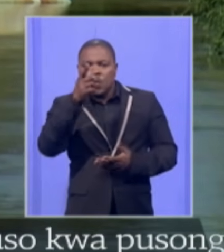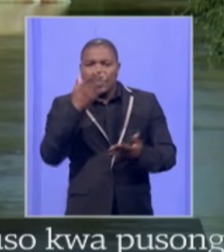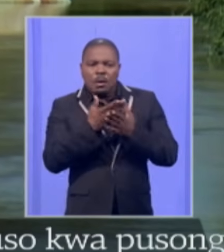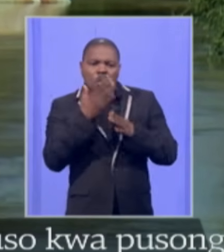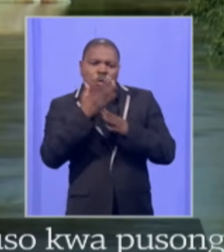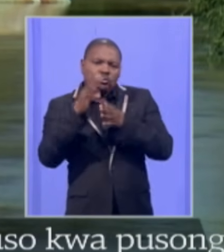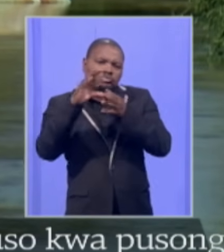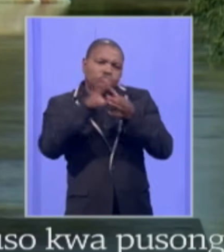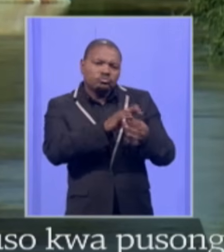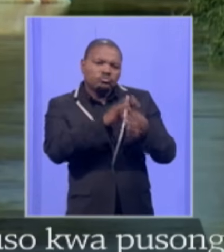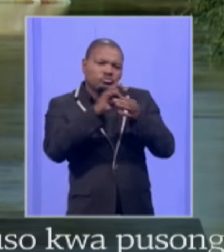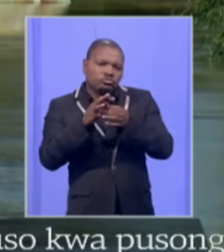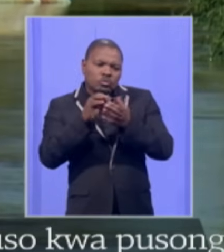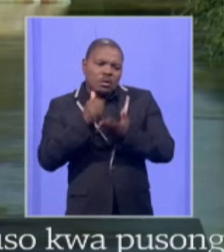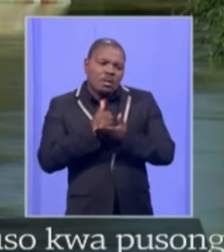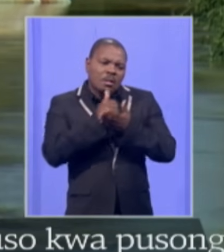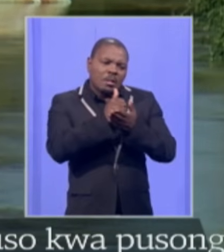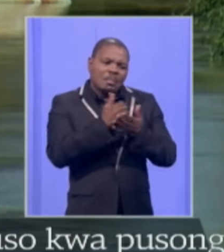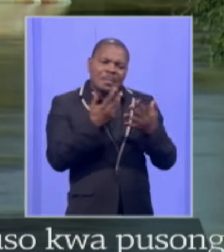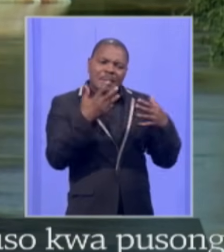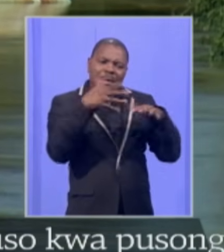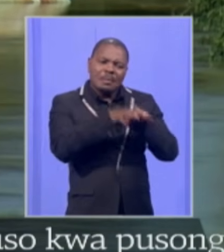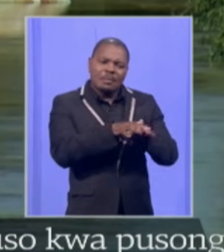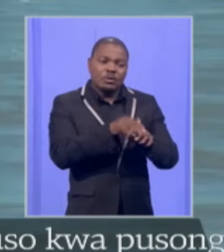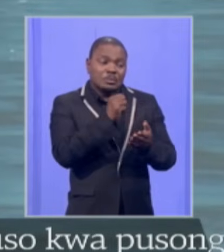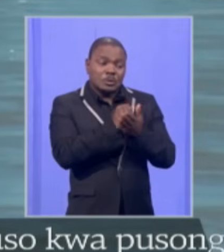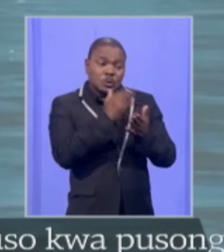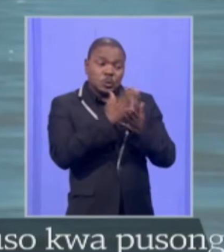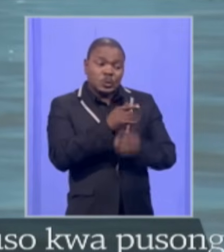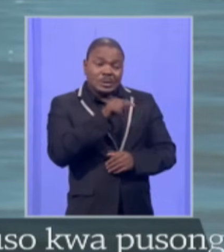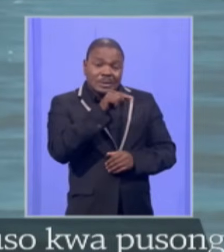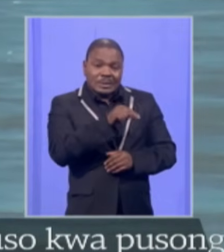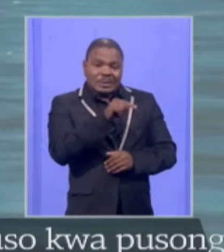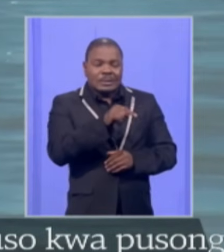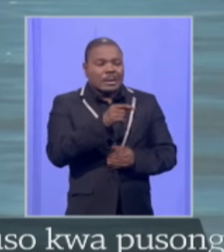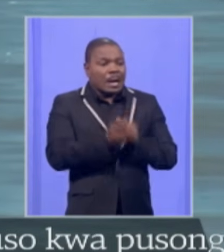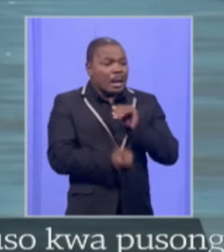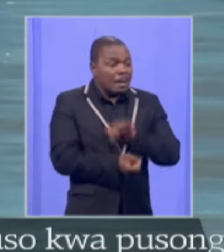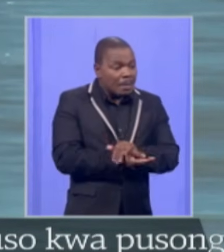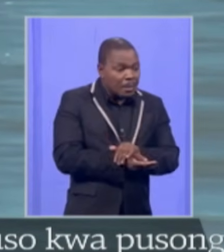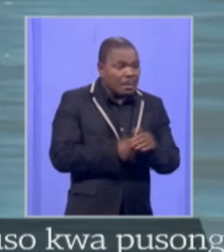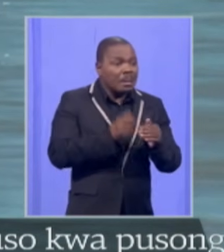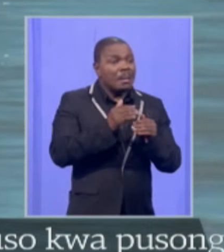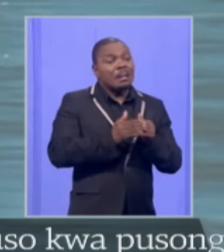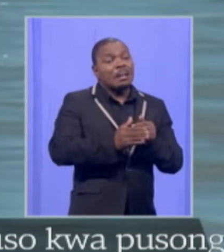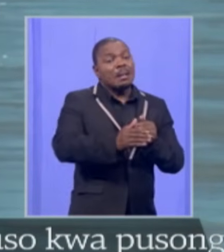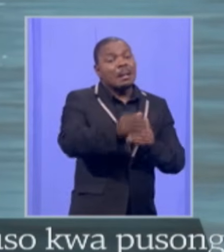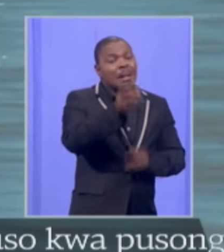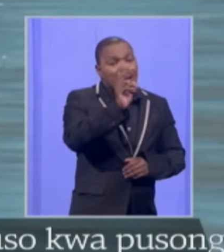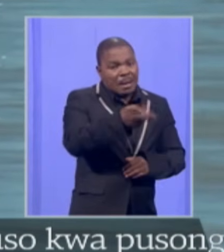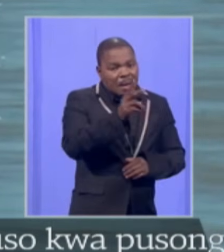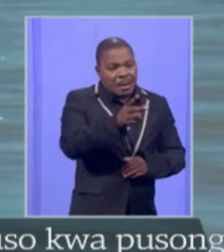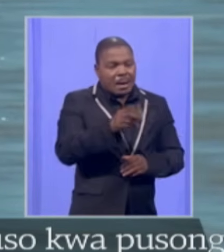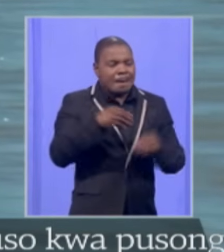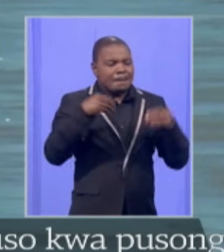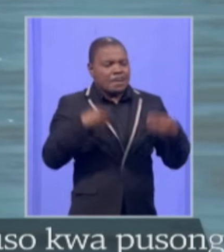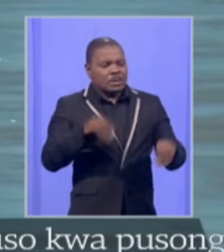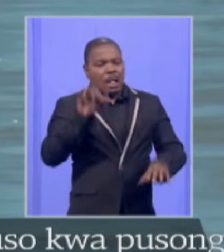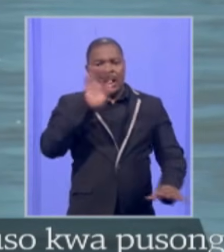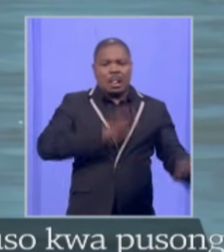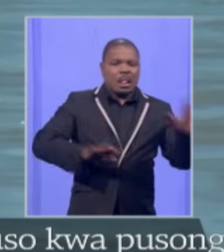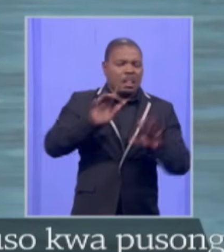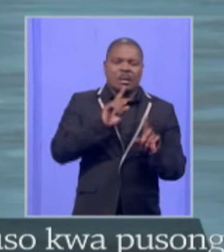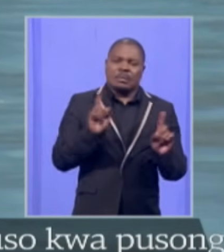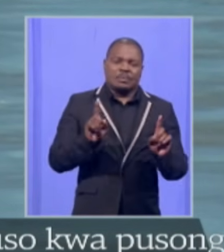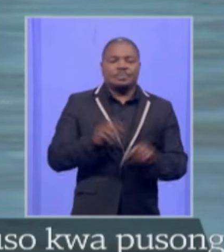mmogo ba ka se tsenya mo tirisong gore selo se se tshwanang le se ga di se diragala mo nakong e tlang e se ka ya ama dikgwebo tsa bone